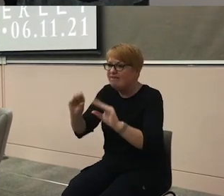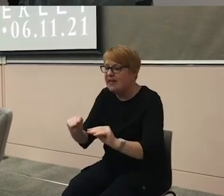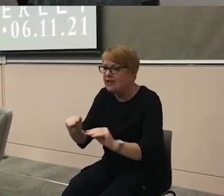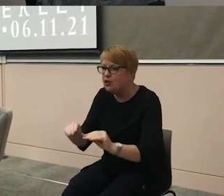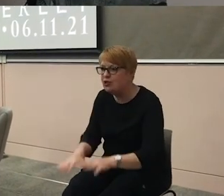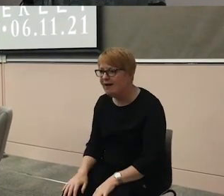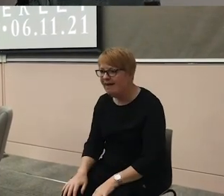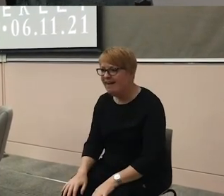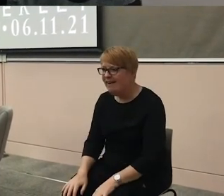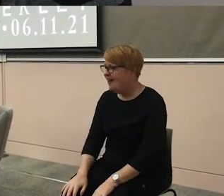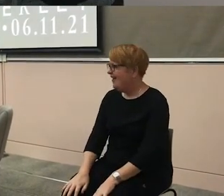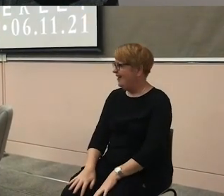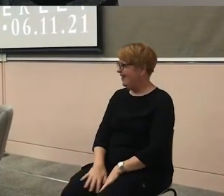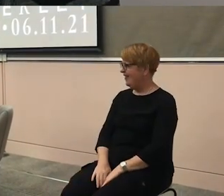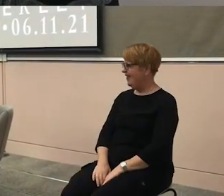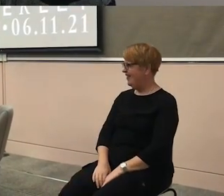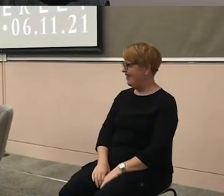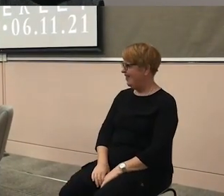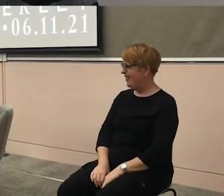Another great question, Jasleen.